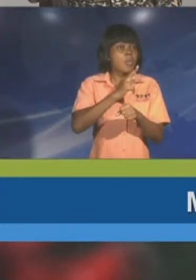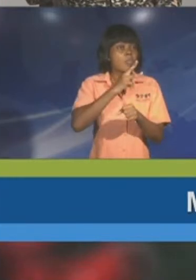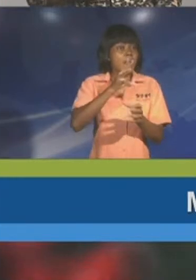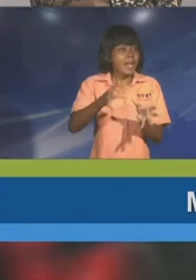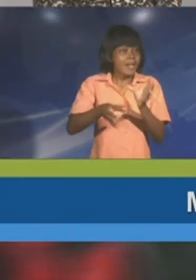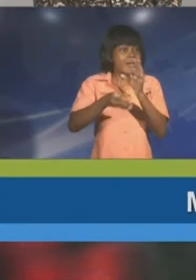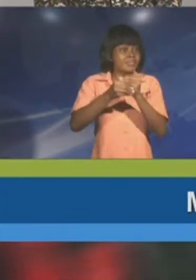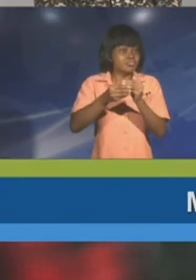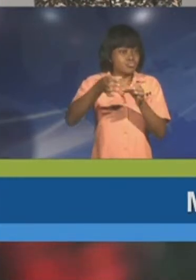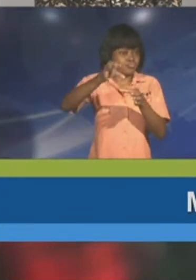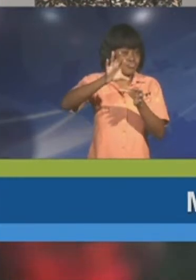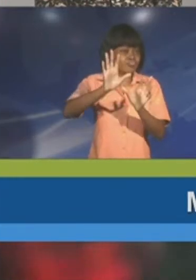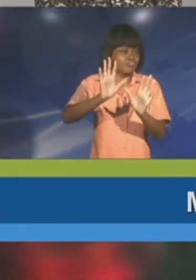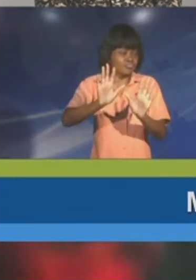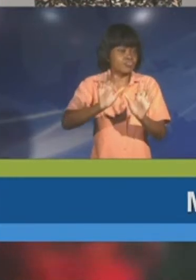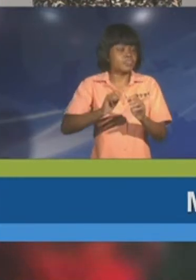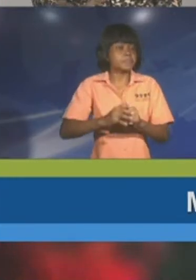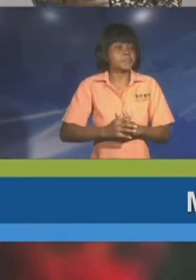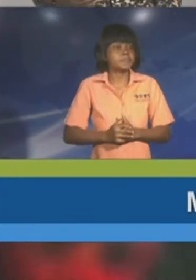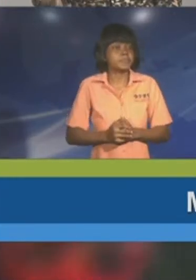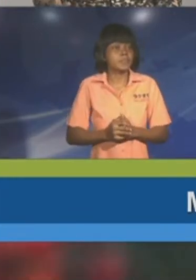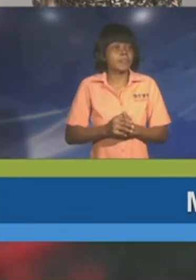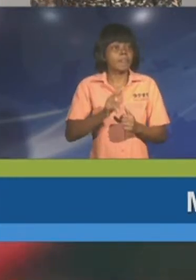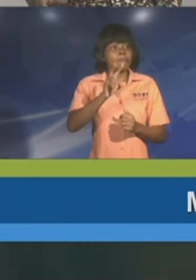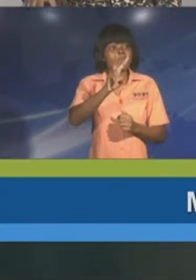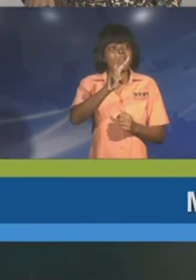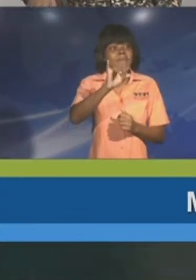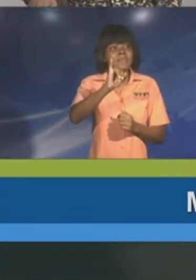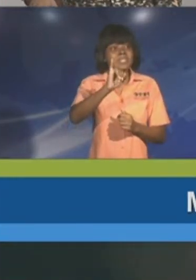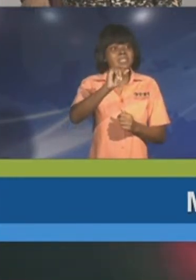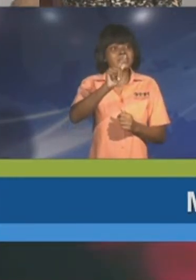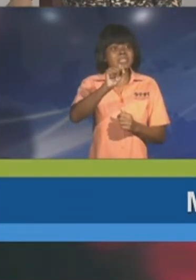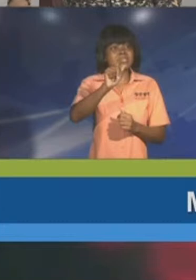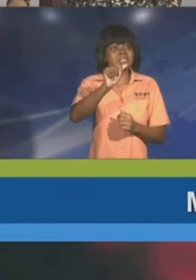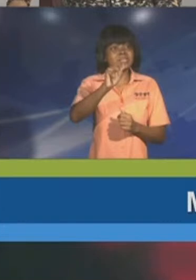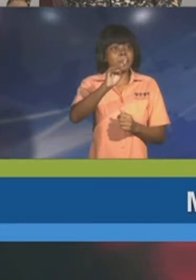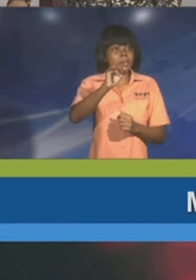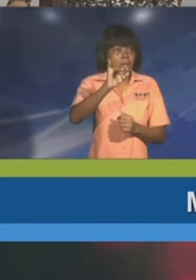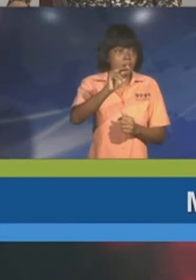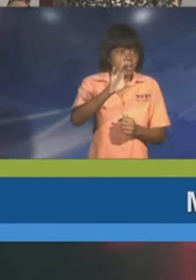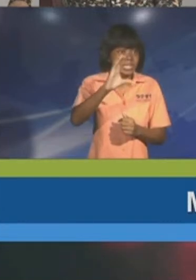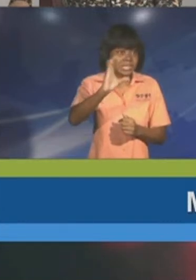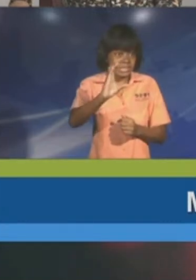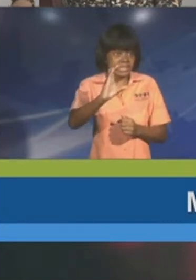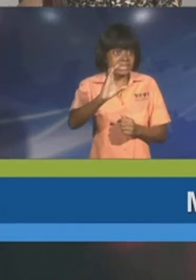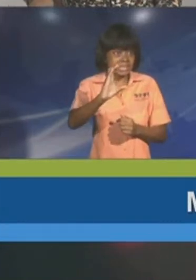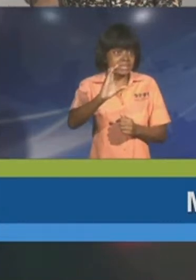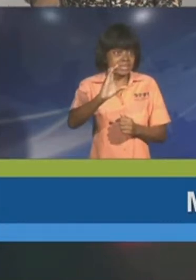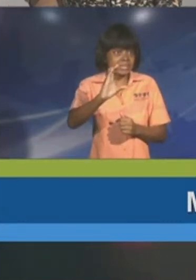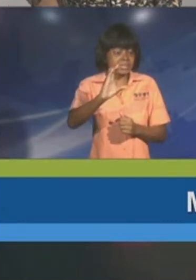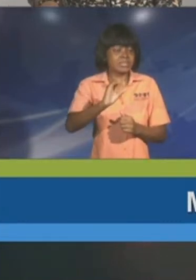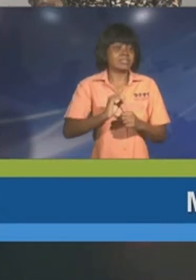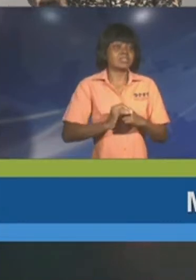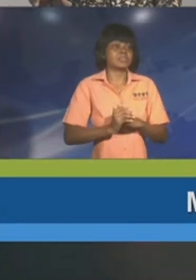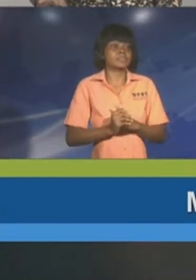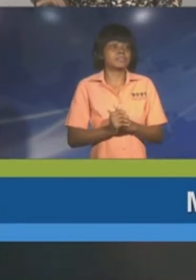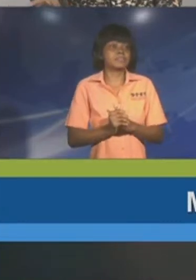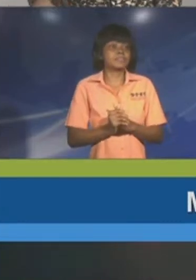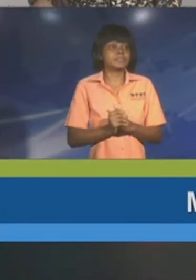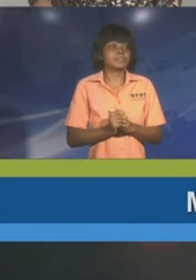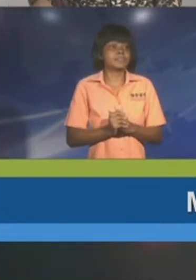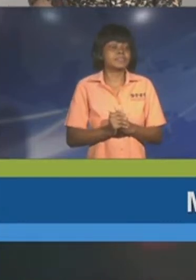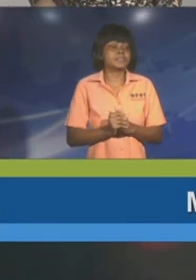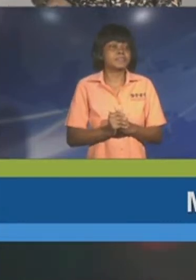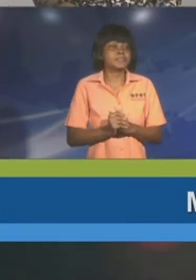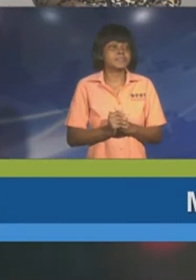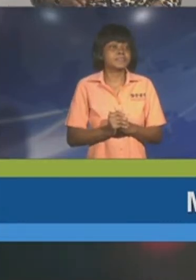C, probiotic when they're having the diarrhea with Omicron has really been helpful. I would recommend the small